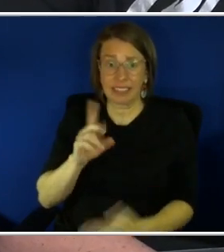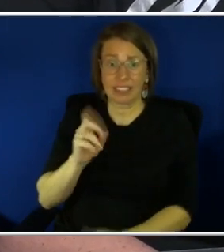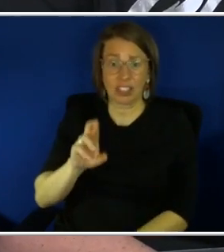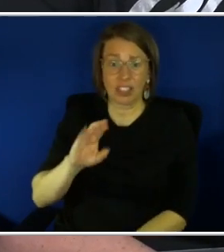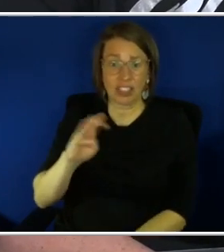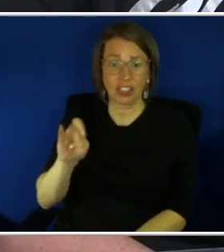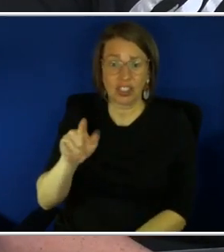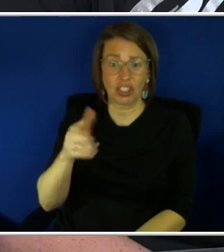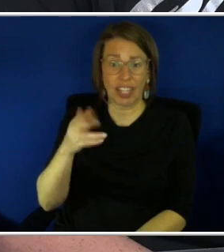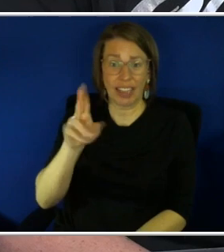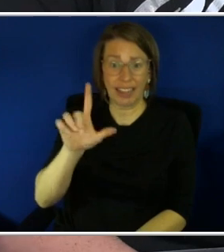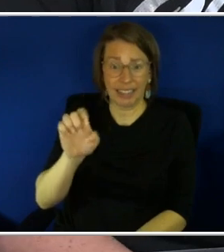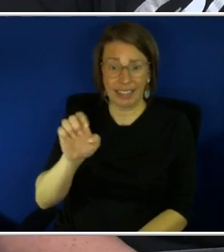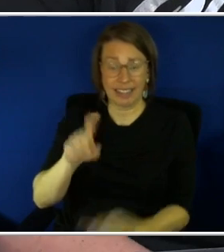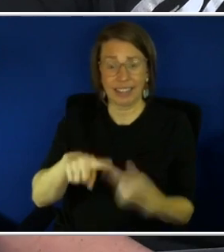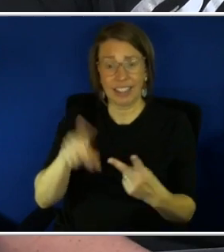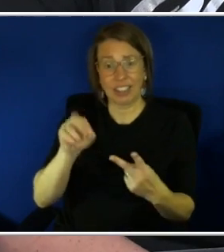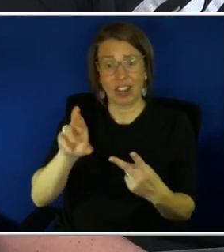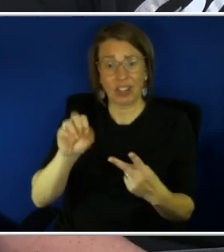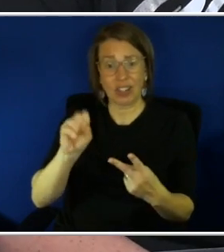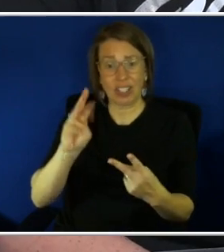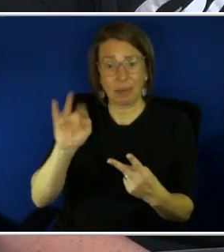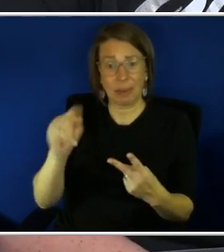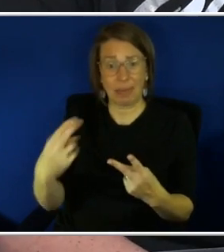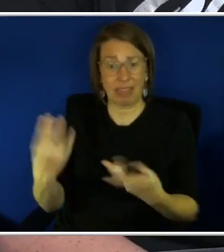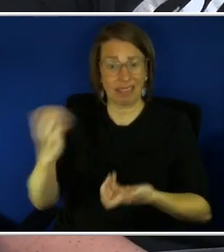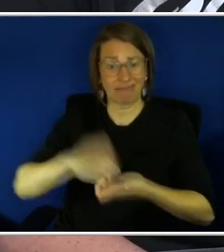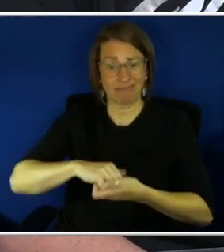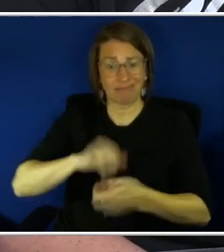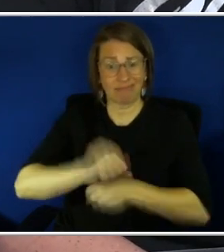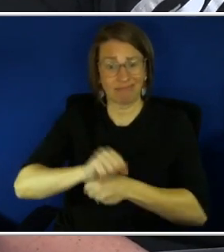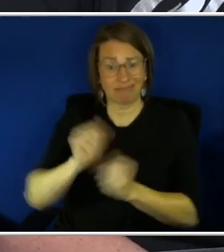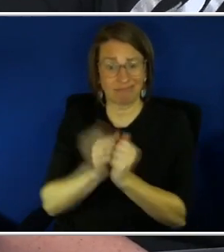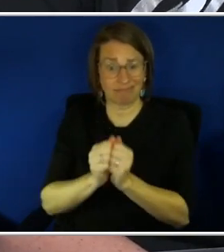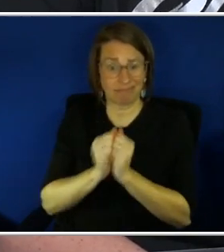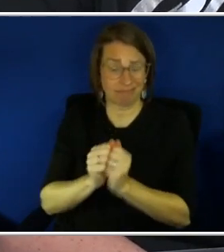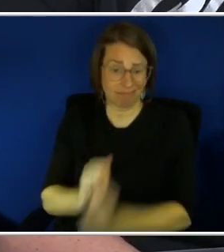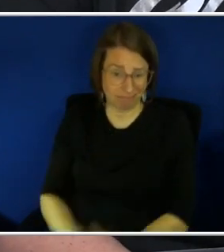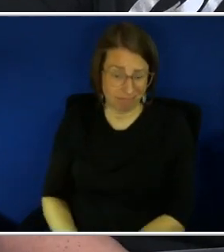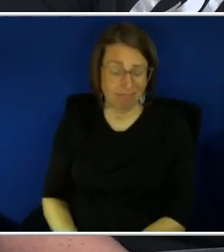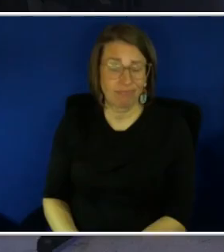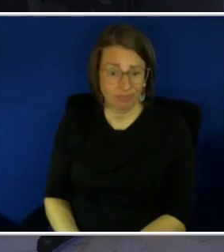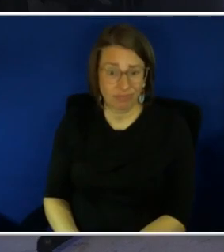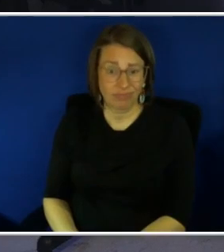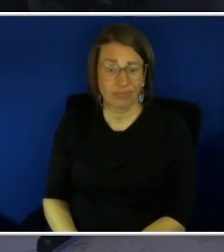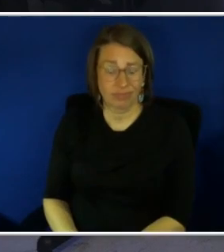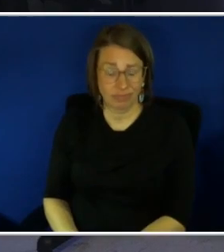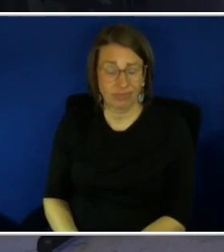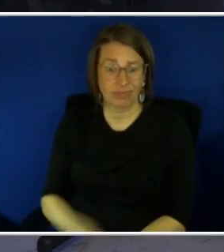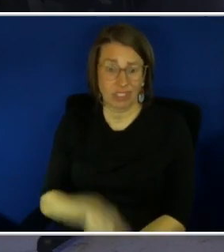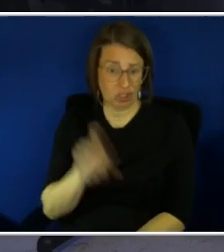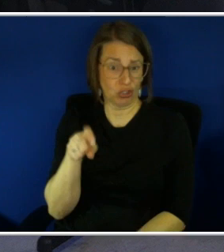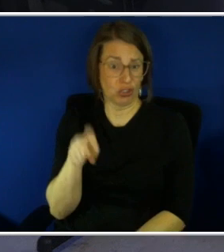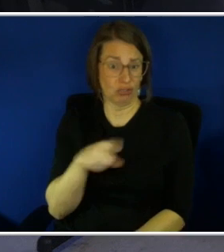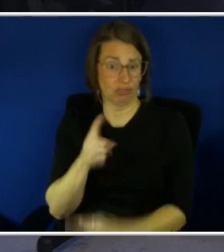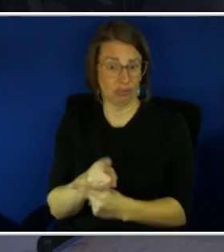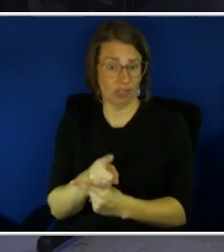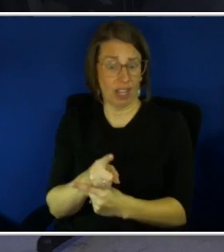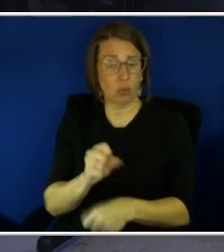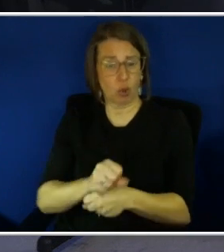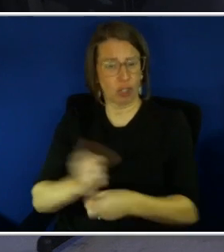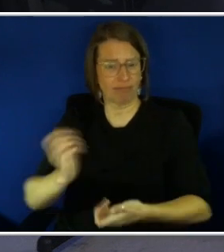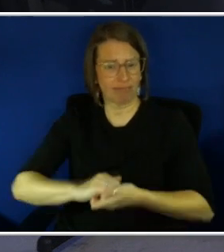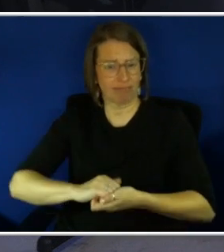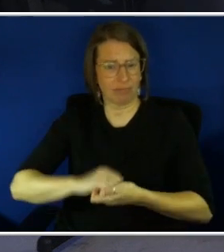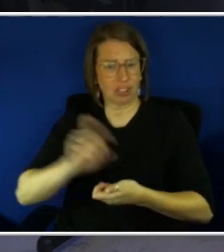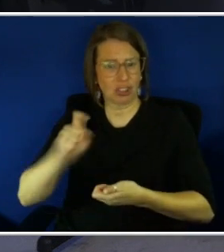Smith worked together, Yeah. the VA hospital and KU Med. That's awesome. And it should be that way, right? We should be Right. working together. So, but I do want to say,